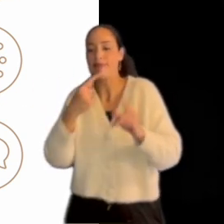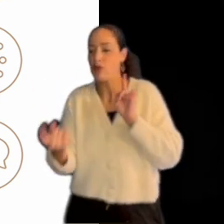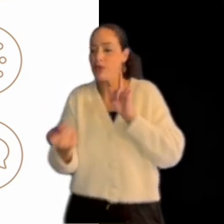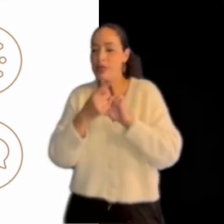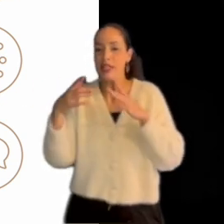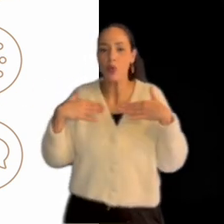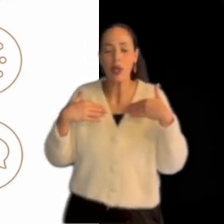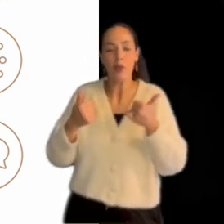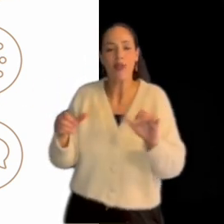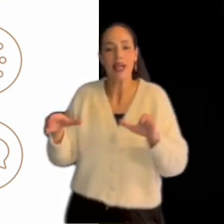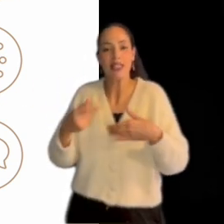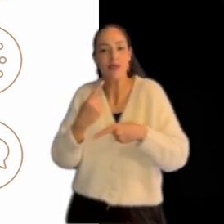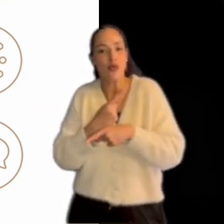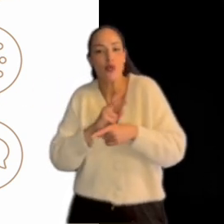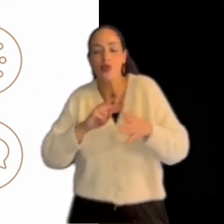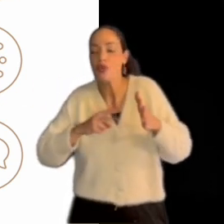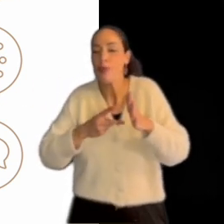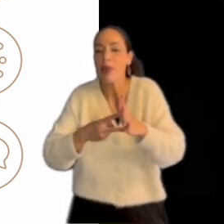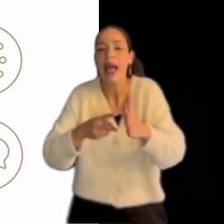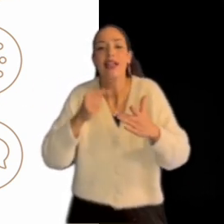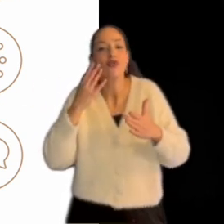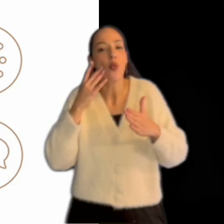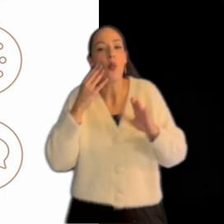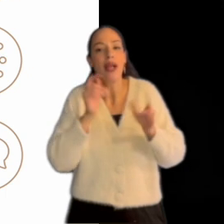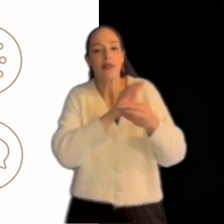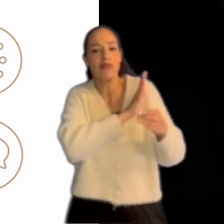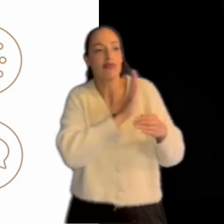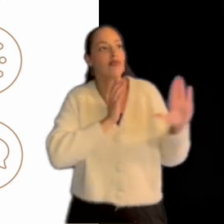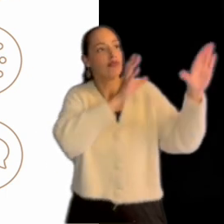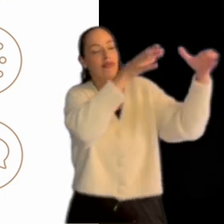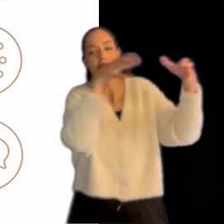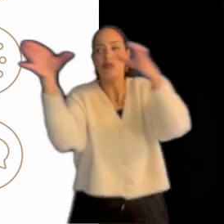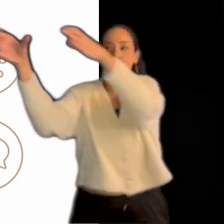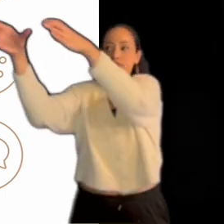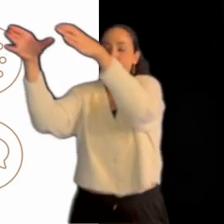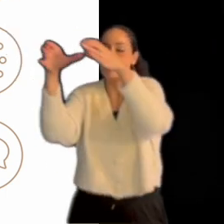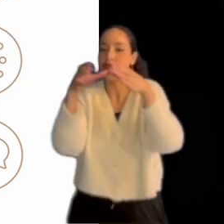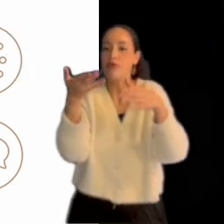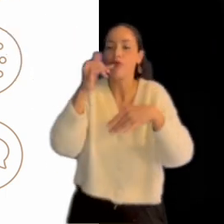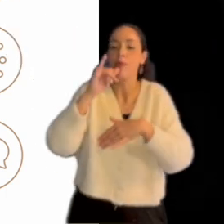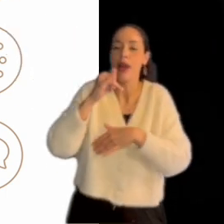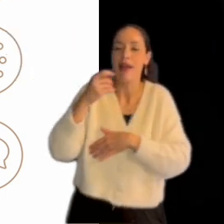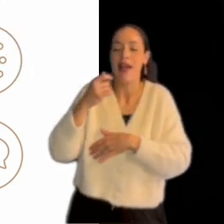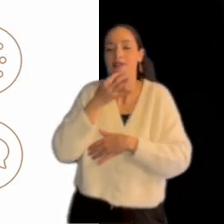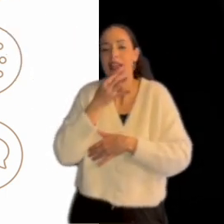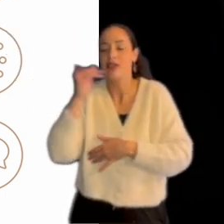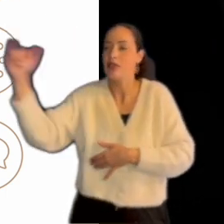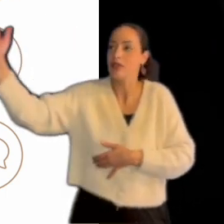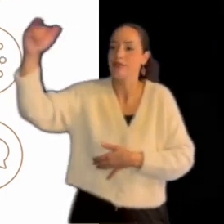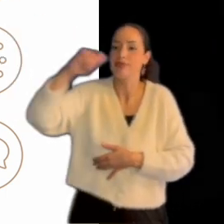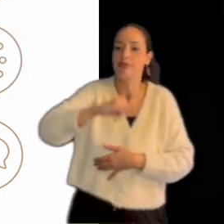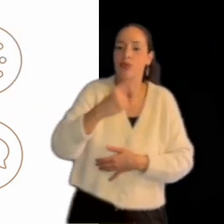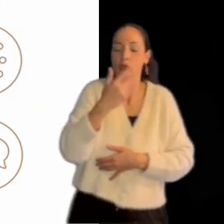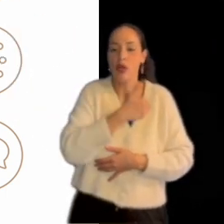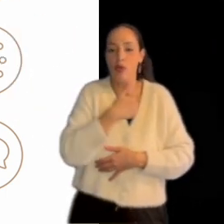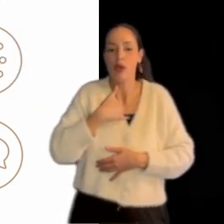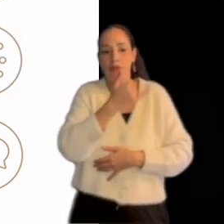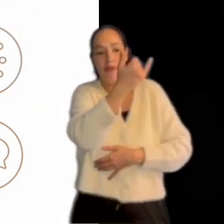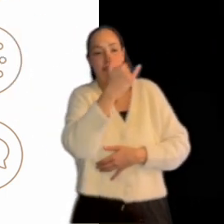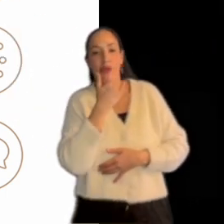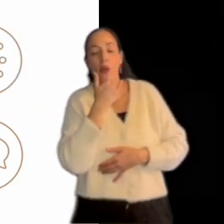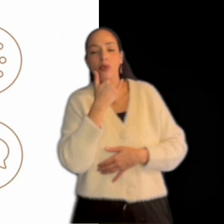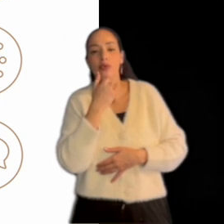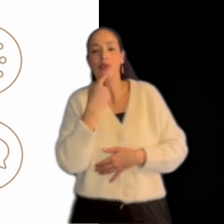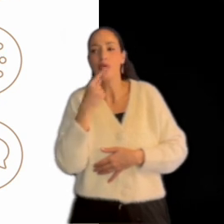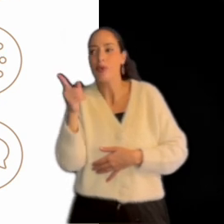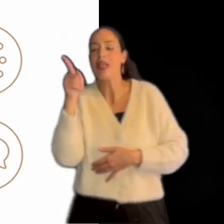One morning they called to advise me that the regiment had suffered a multiple fatality incident, killing three young men. They asked that I join them to meet with one of the